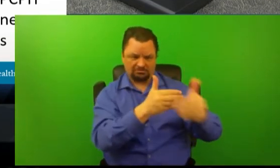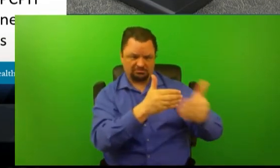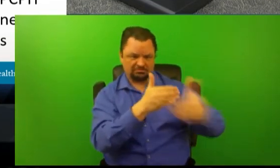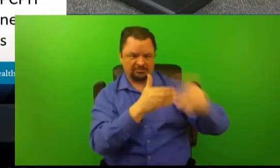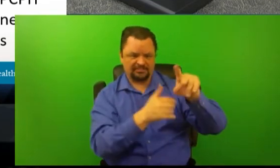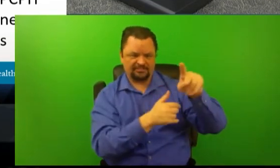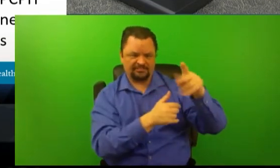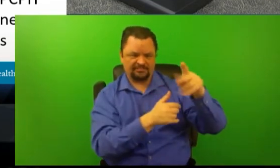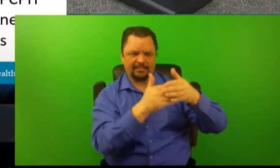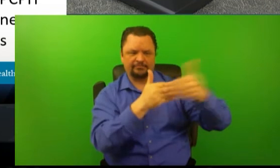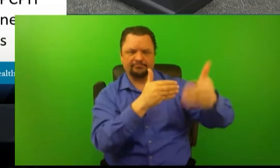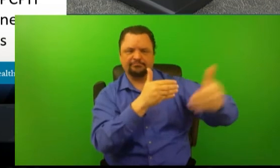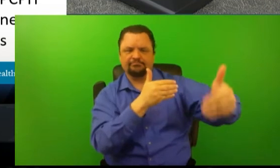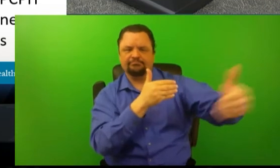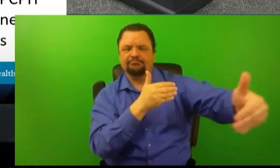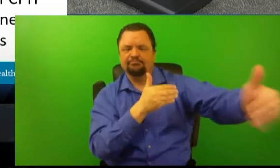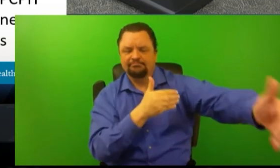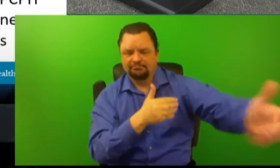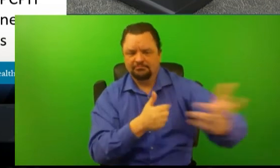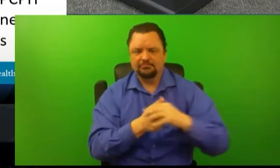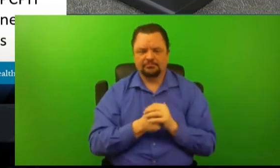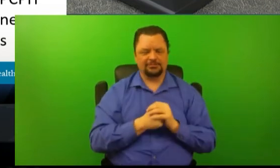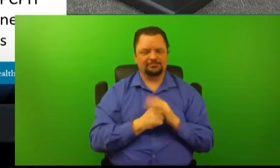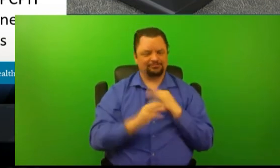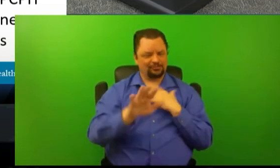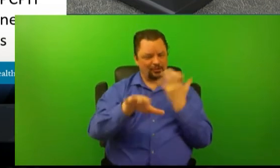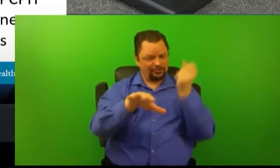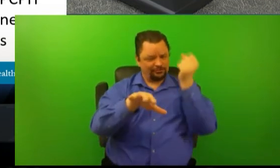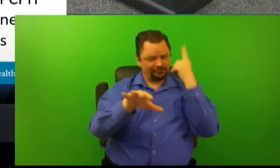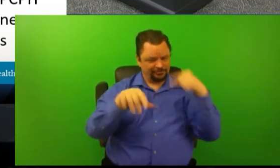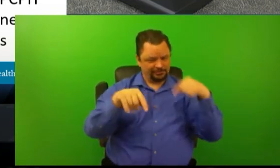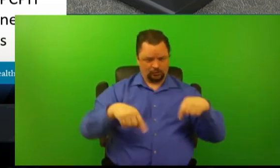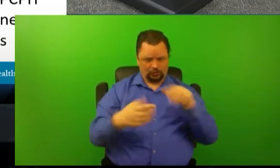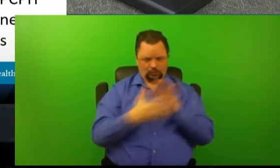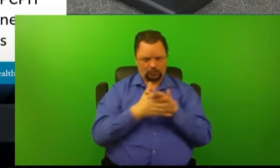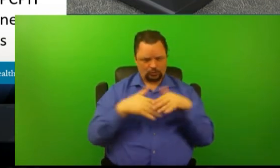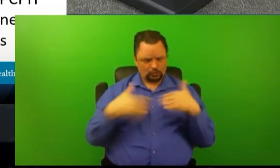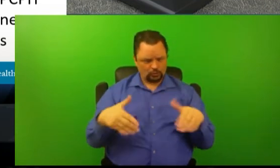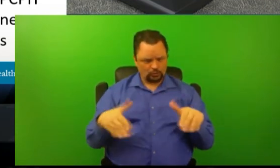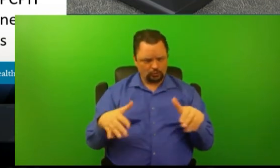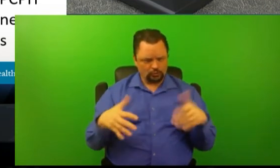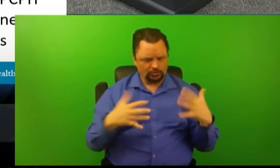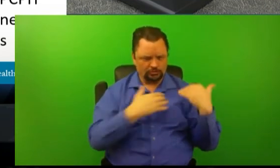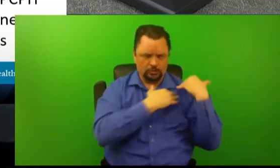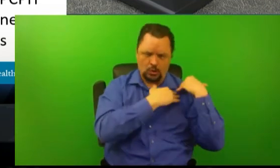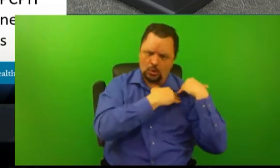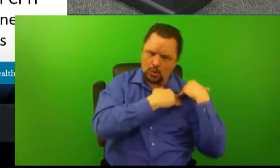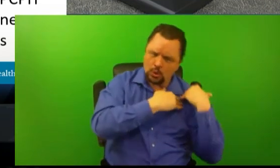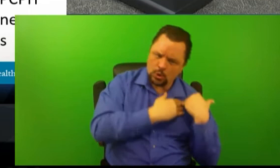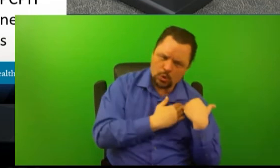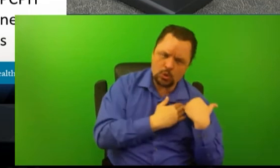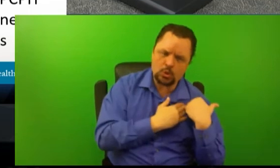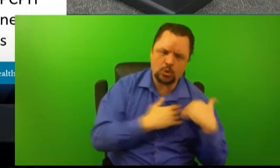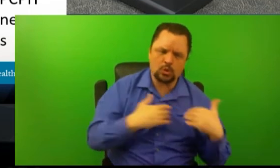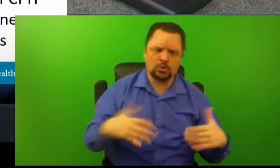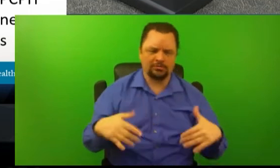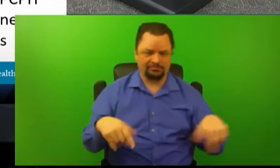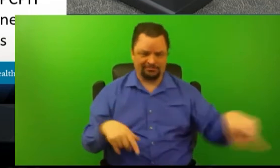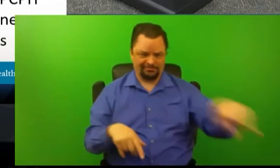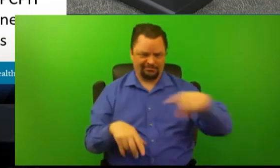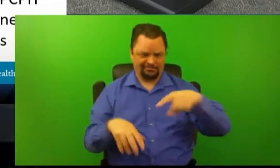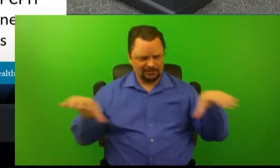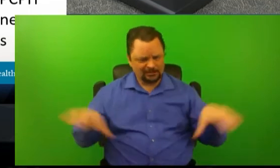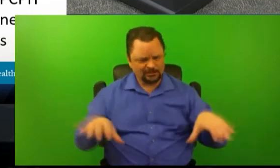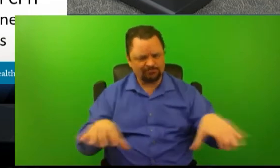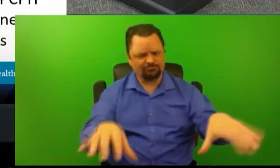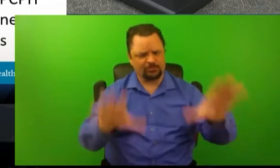the burden that we have placed on our schools, who have really risen to the occasion and done a great job, will come back to public health, and we will support